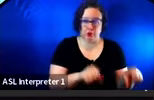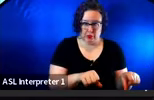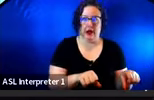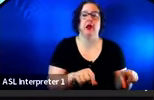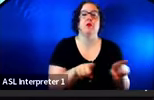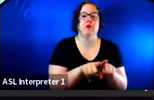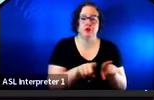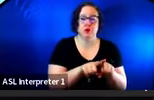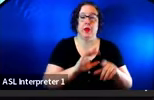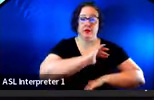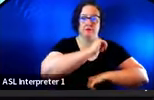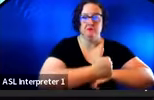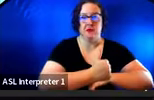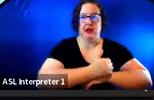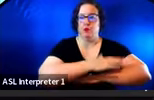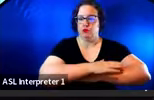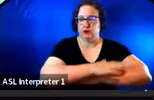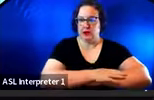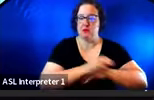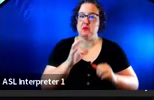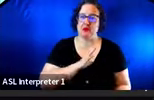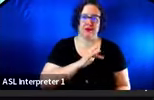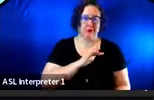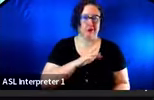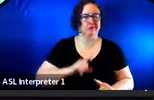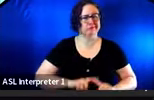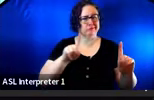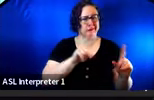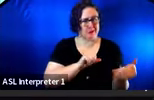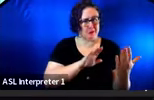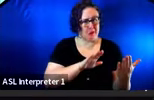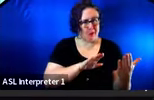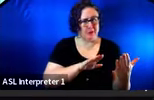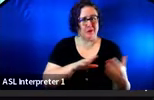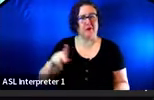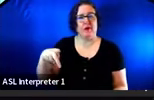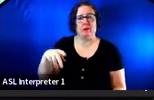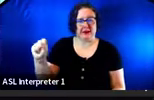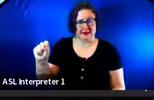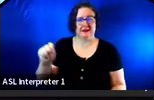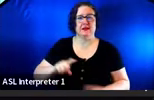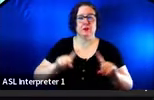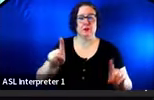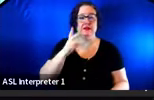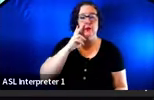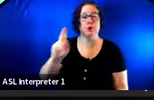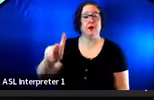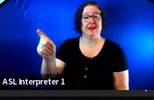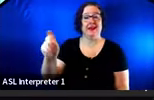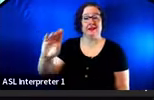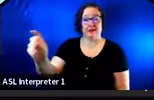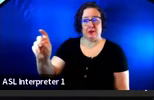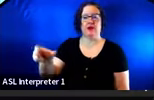is really cool. But you know, this is a very different approach from PlayStation than what we see in Xbox, which is the